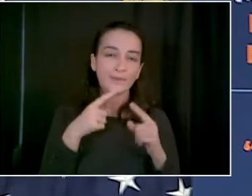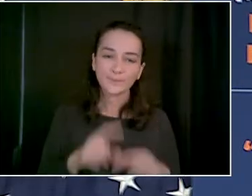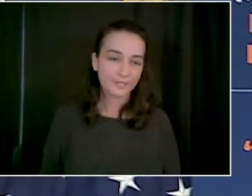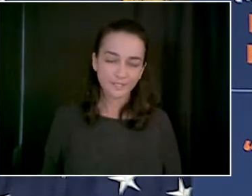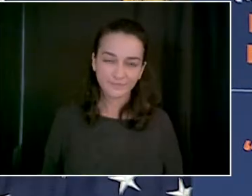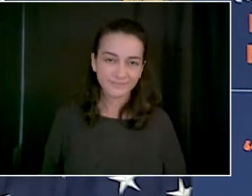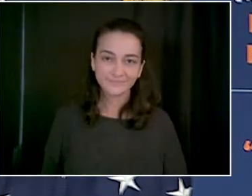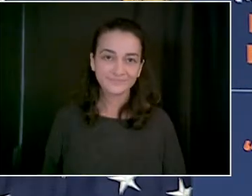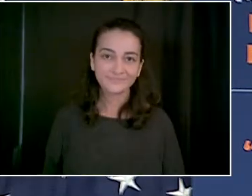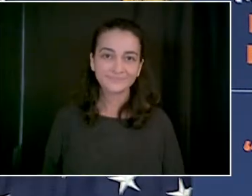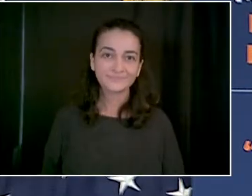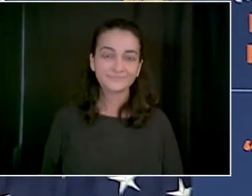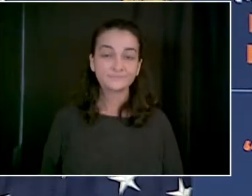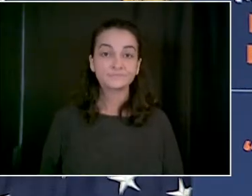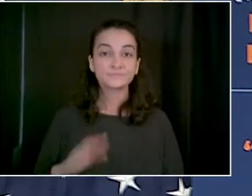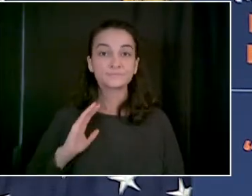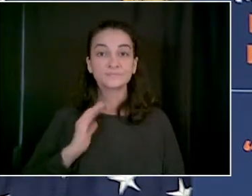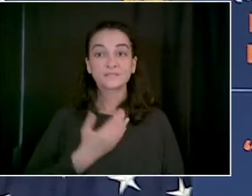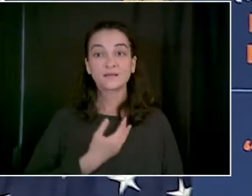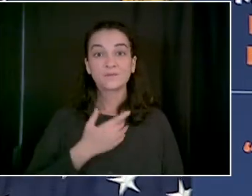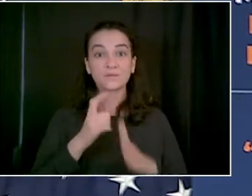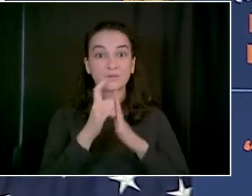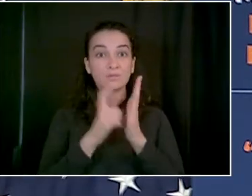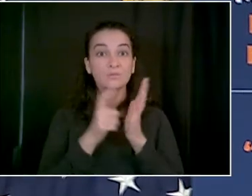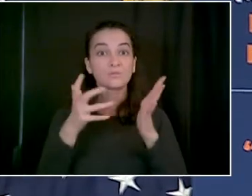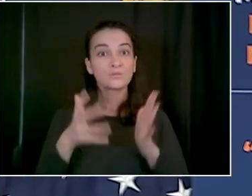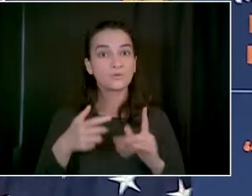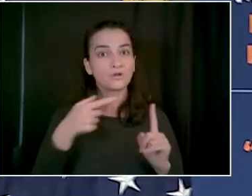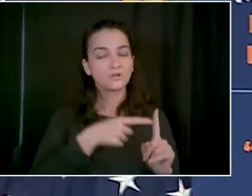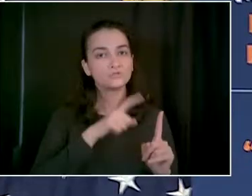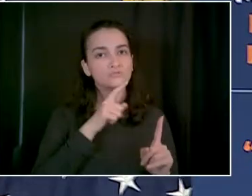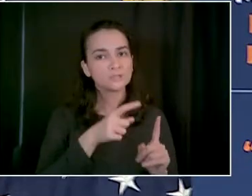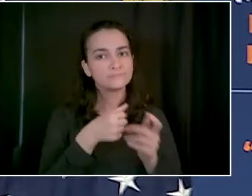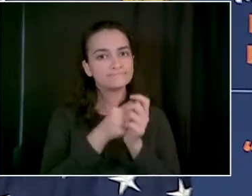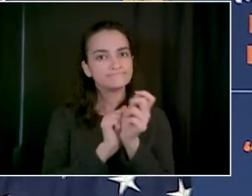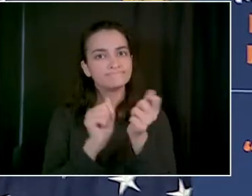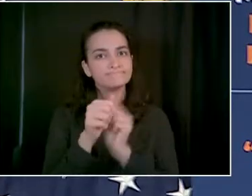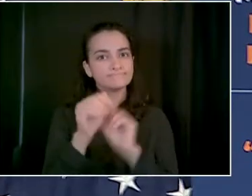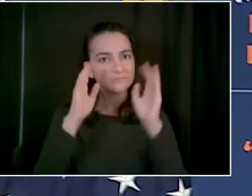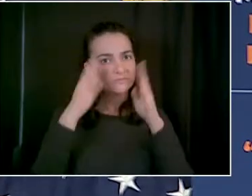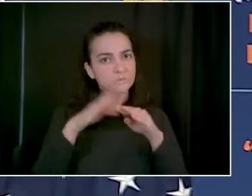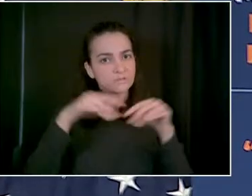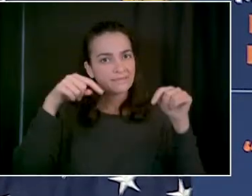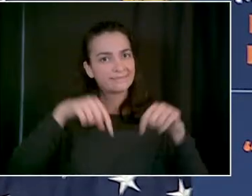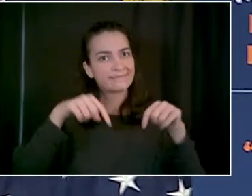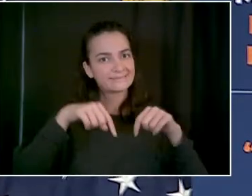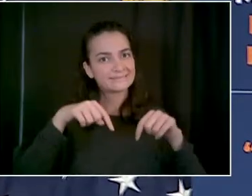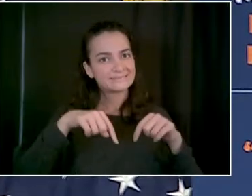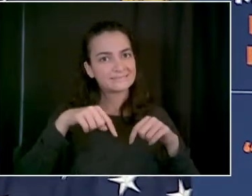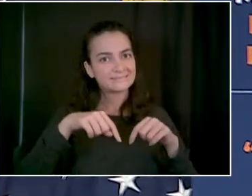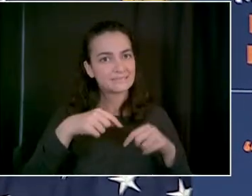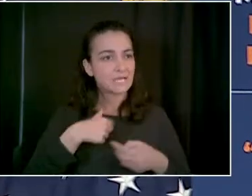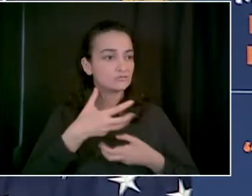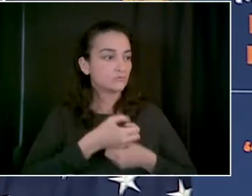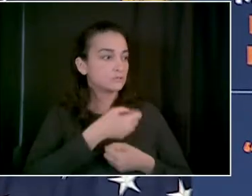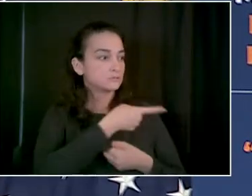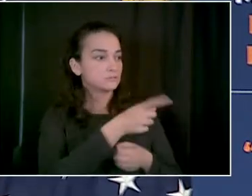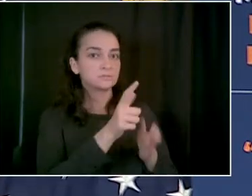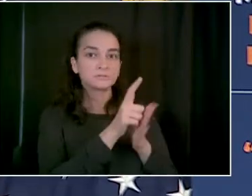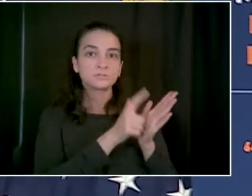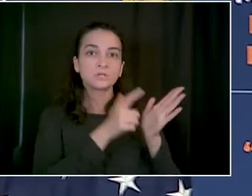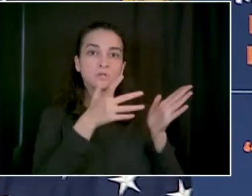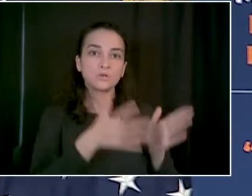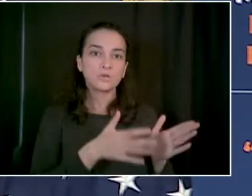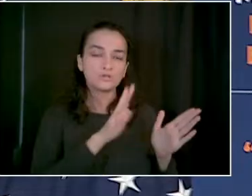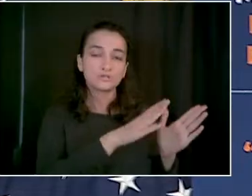have a lot of confidence in our corp counsel, and they're going to determine the strategy, our legal strategy. Do you have confidence in the Trump administration